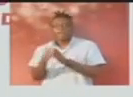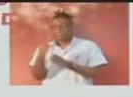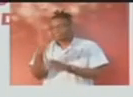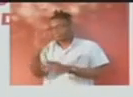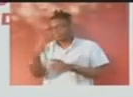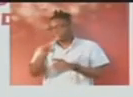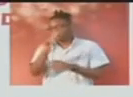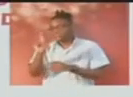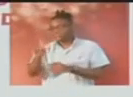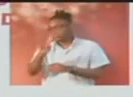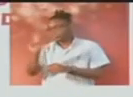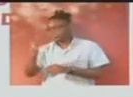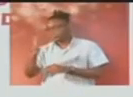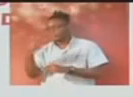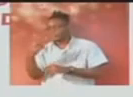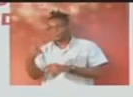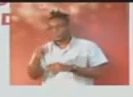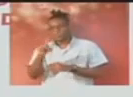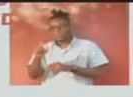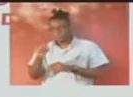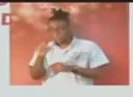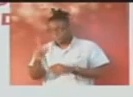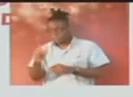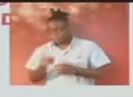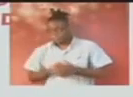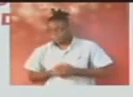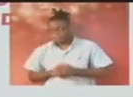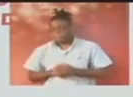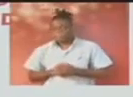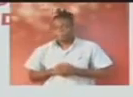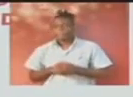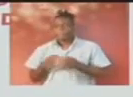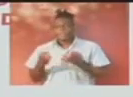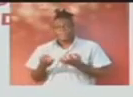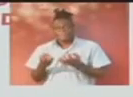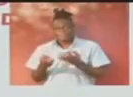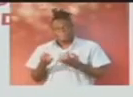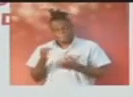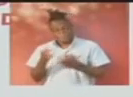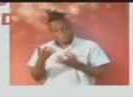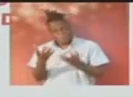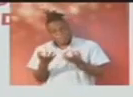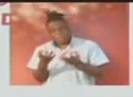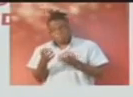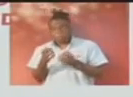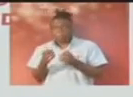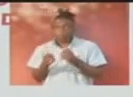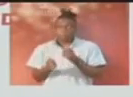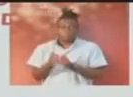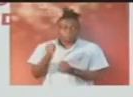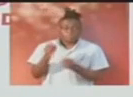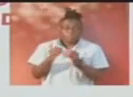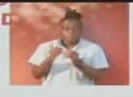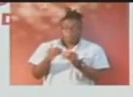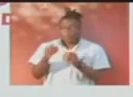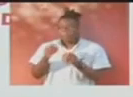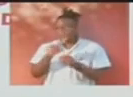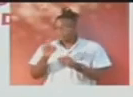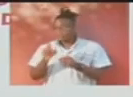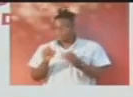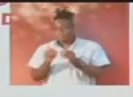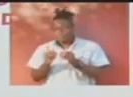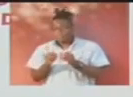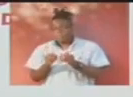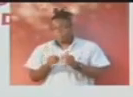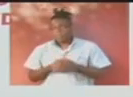questions to our panelists. In order for us to get the most out of this segment and to allow a maximum participation,